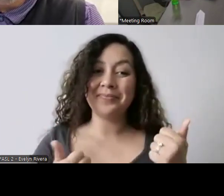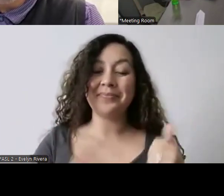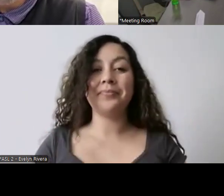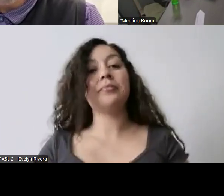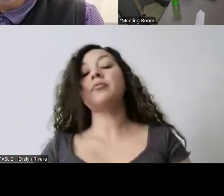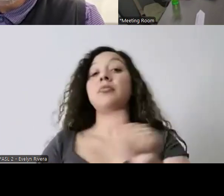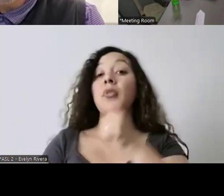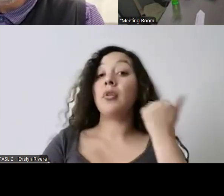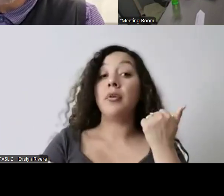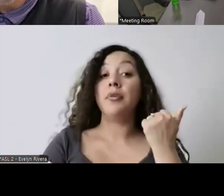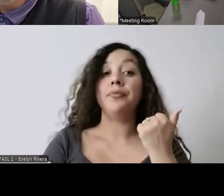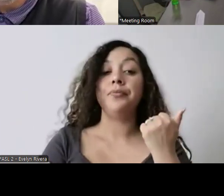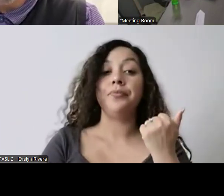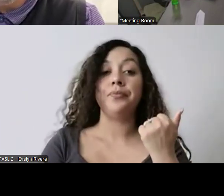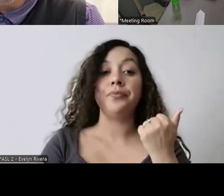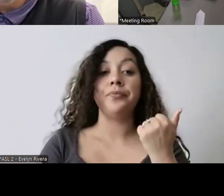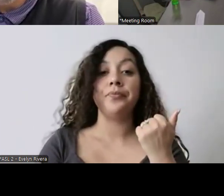Anyone else?